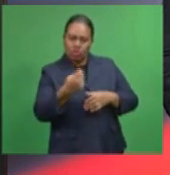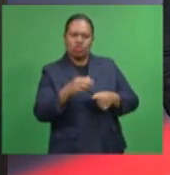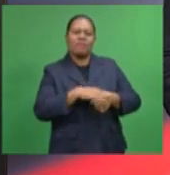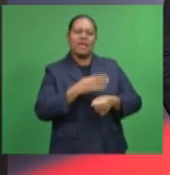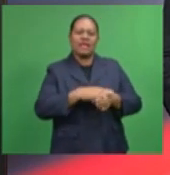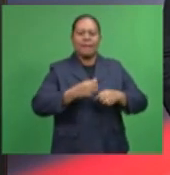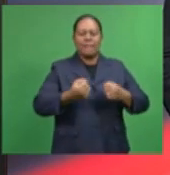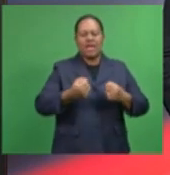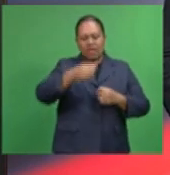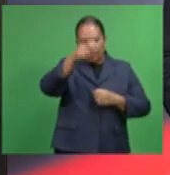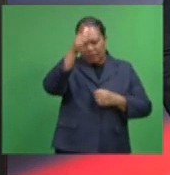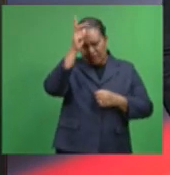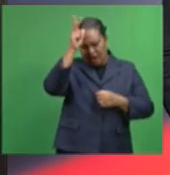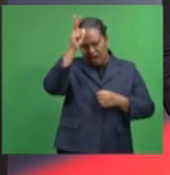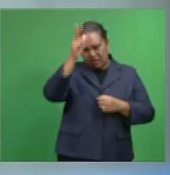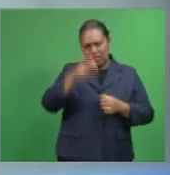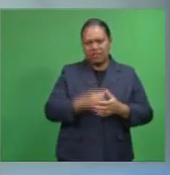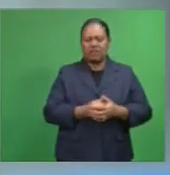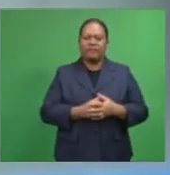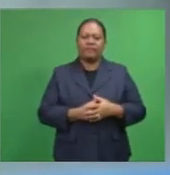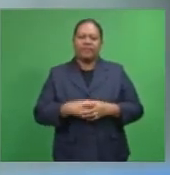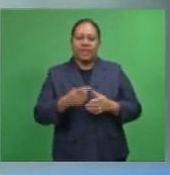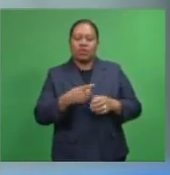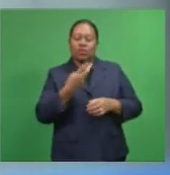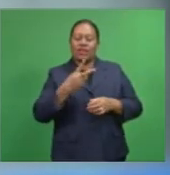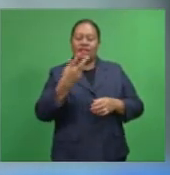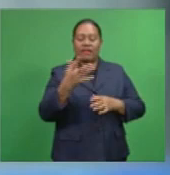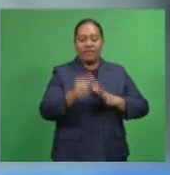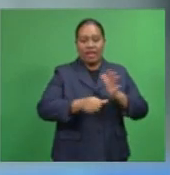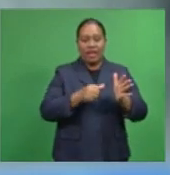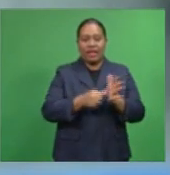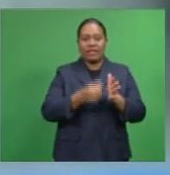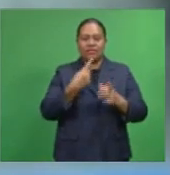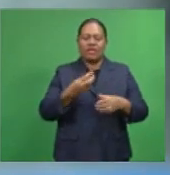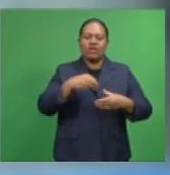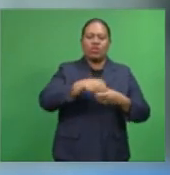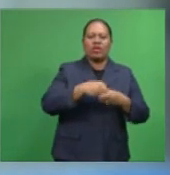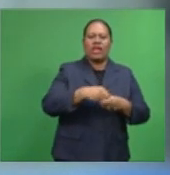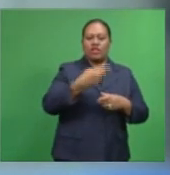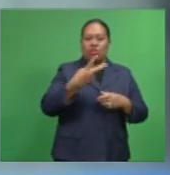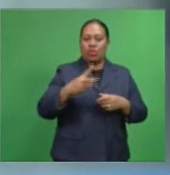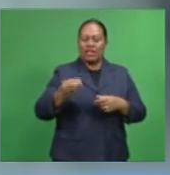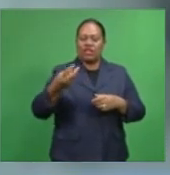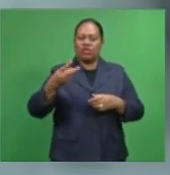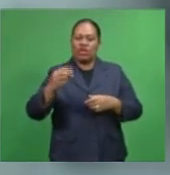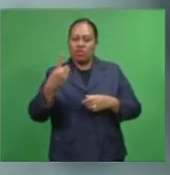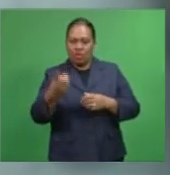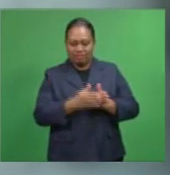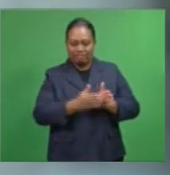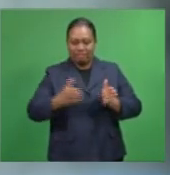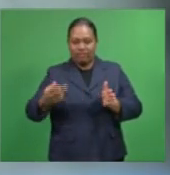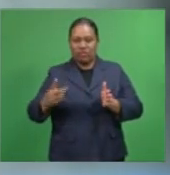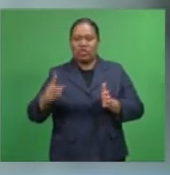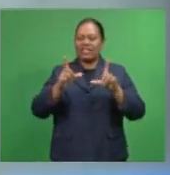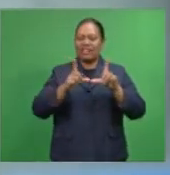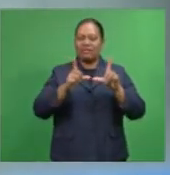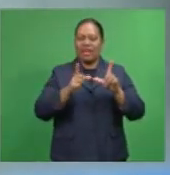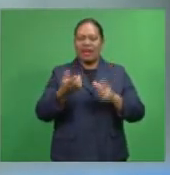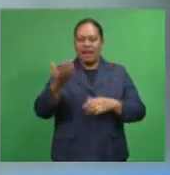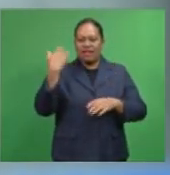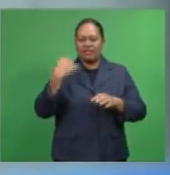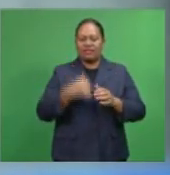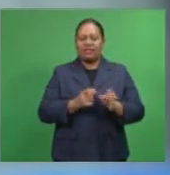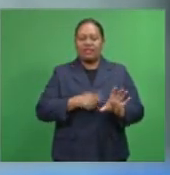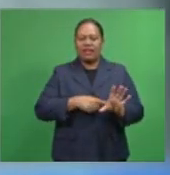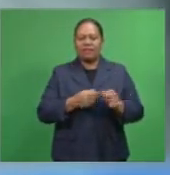French top 14 rugby. The 25-year-old was included in the list of 2020 to 21 top 14 transfers. In the list